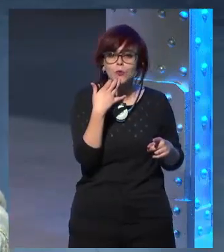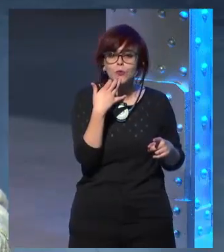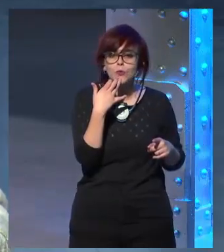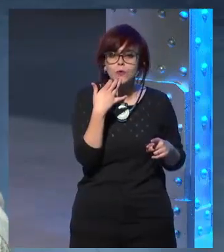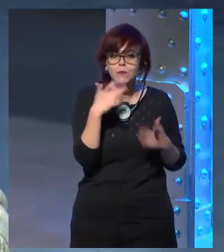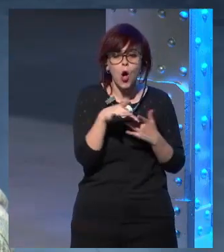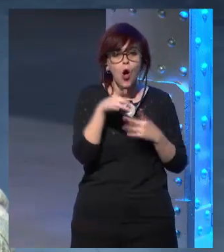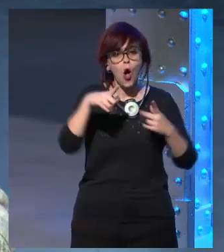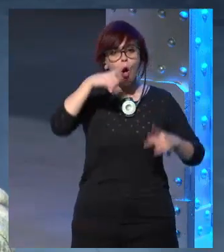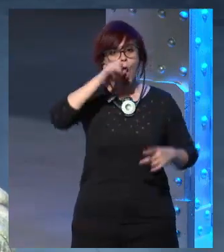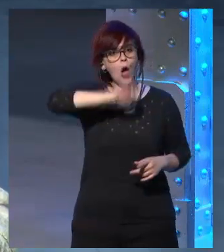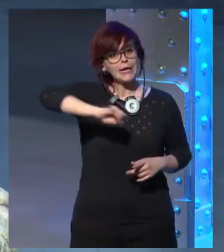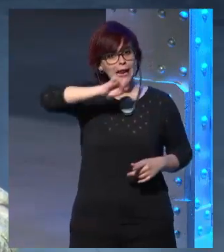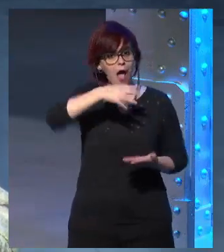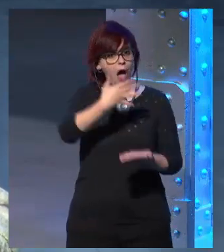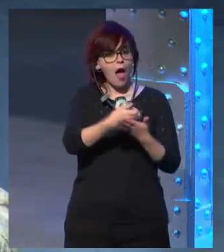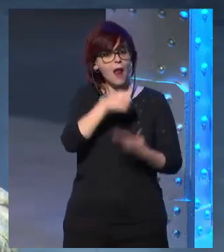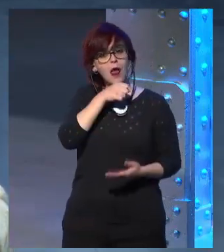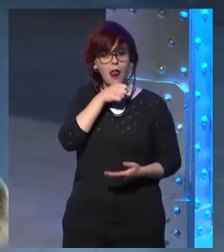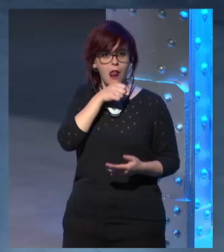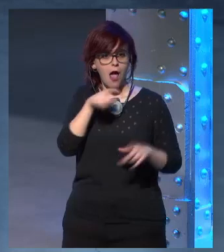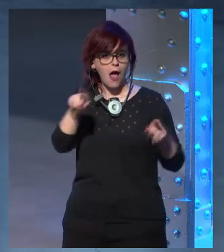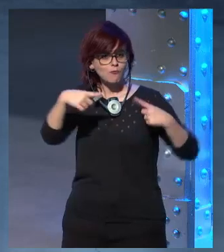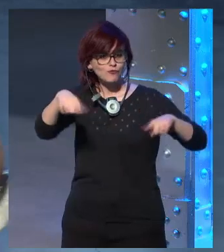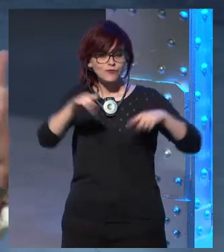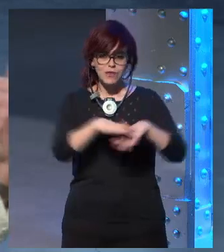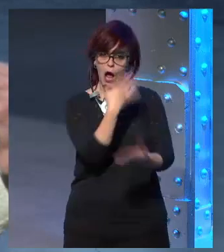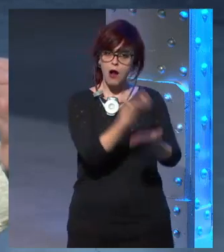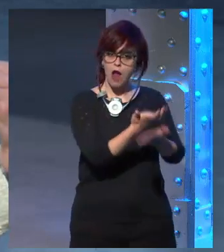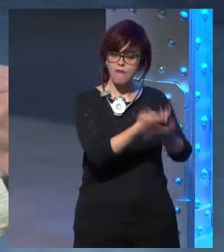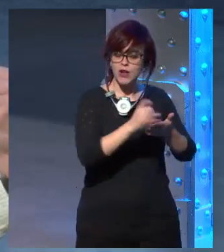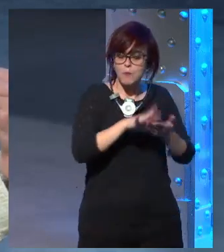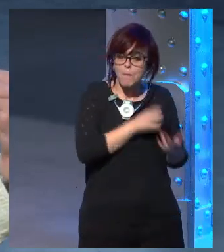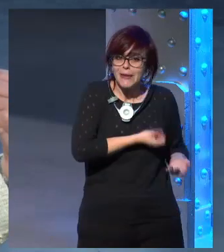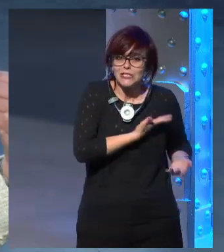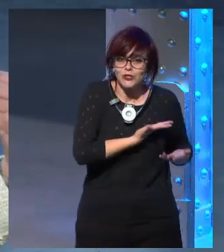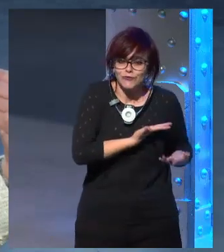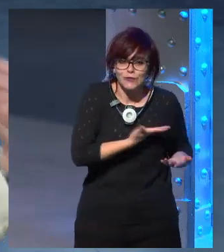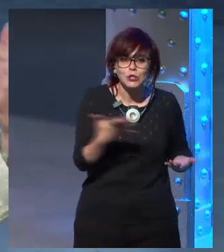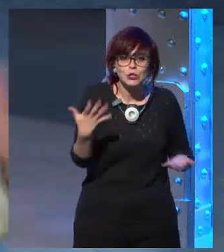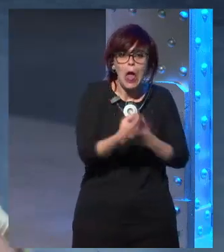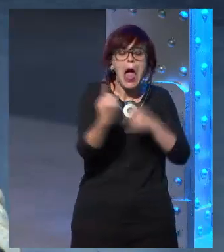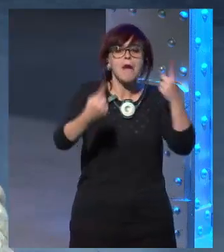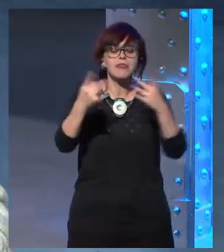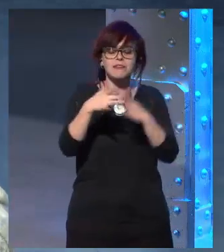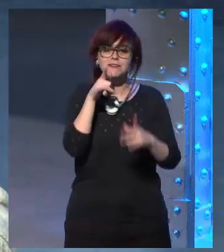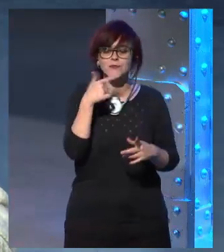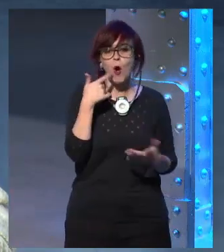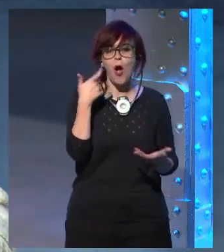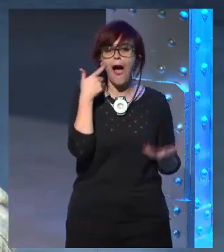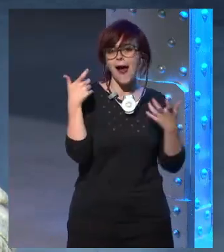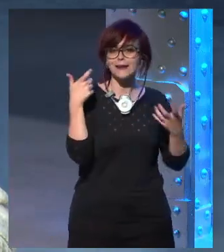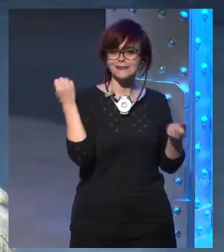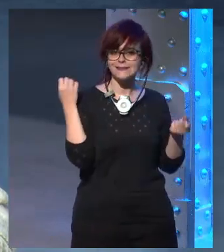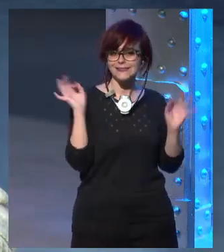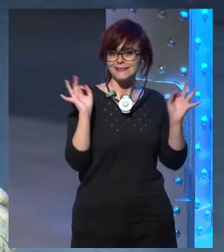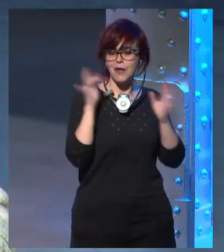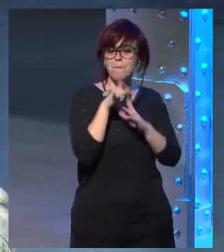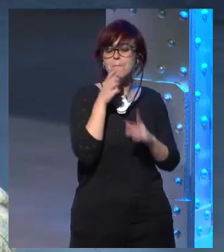in, and that's really what they're passionate or interested in. As soon as you start laying out for those young people, then you know these are all of the skills